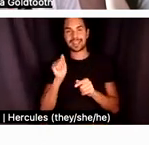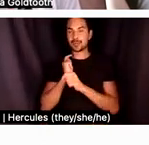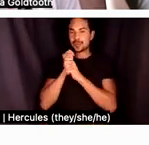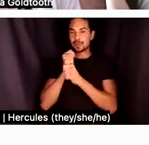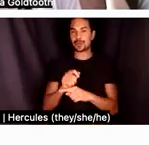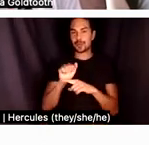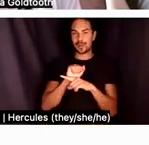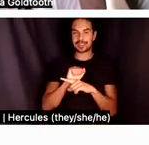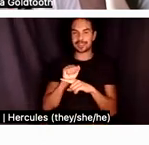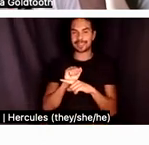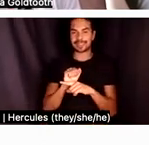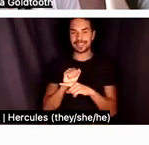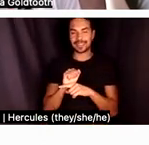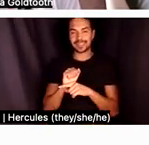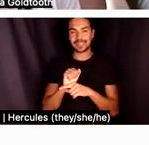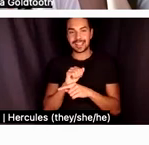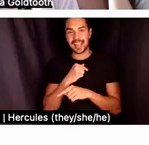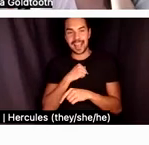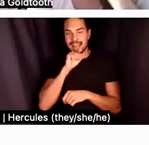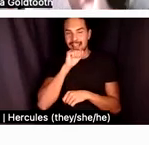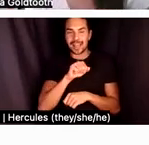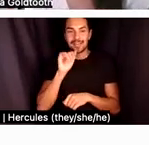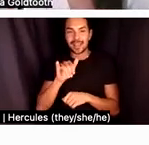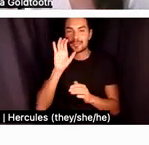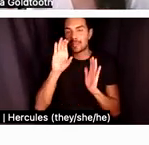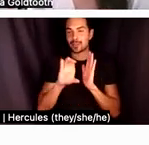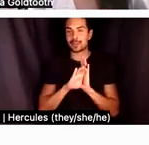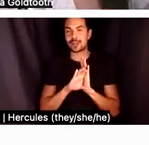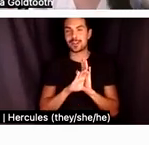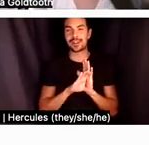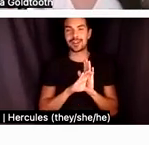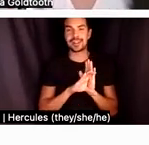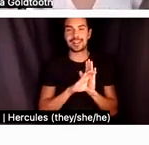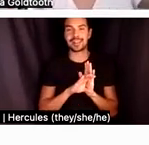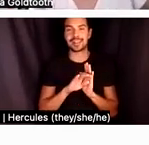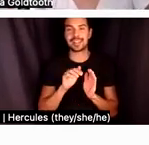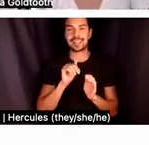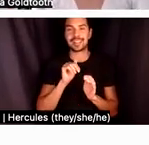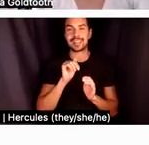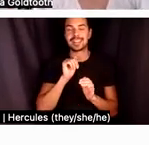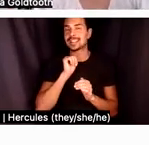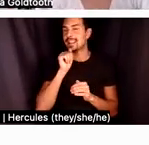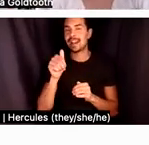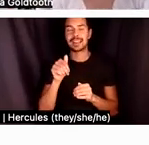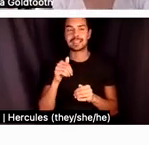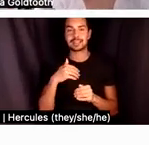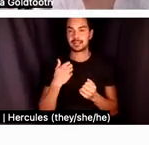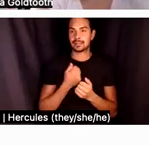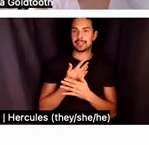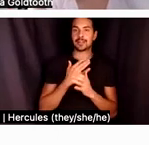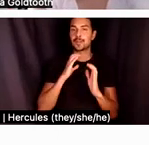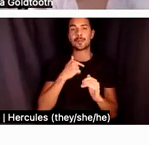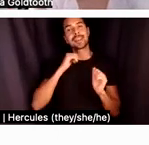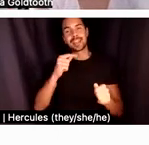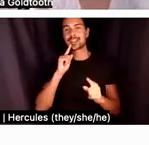practices. I love that picture of like a non-intimidating conversation. Like, we can talk about just